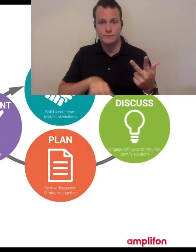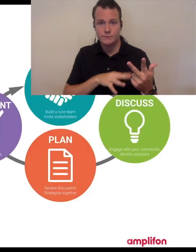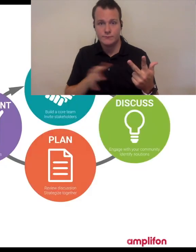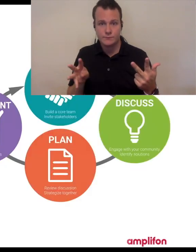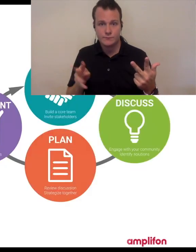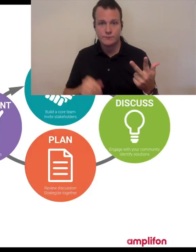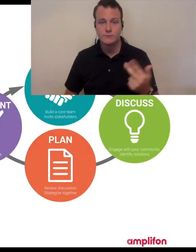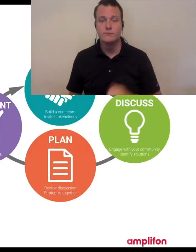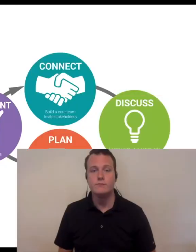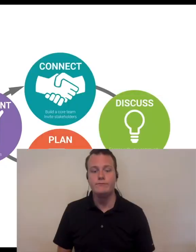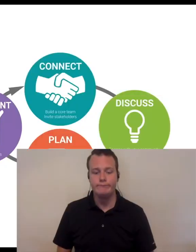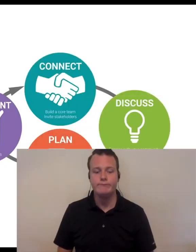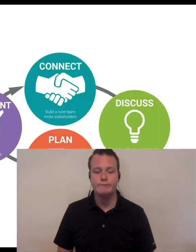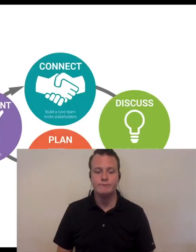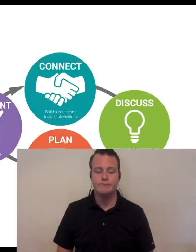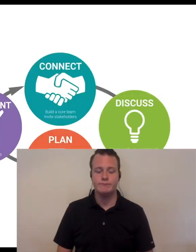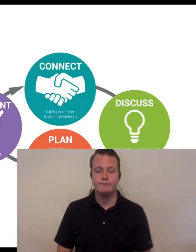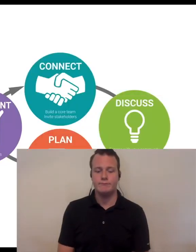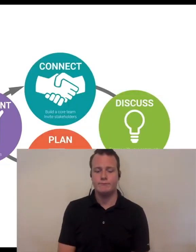next slide.